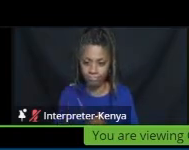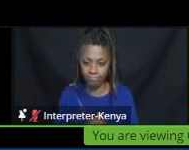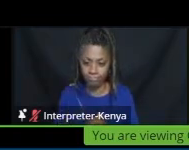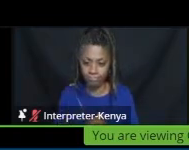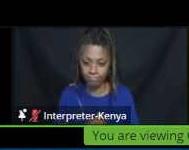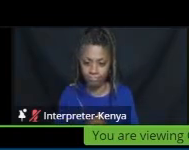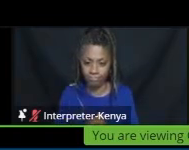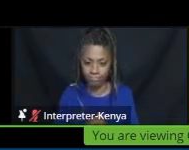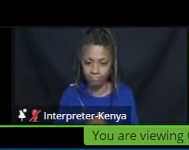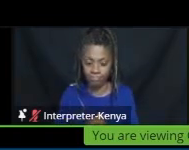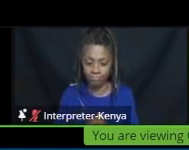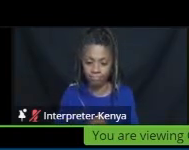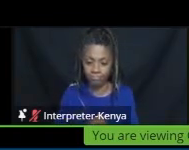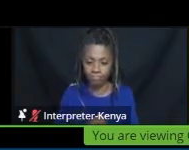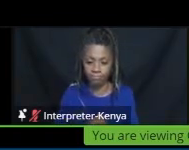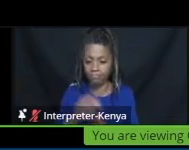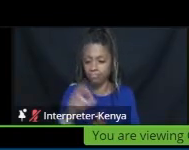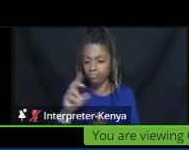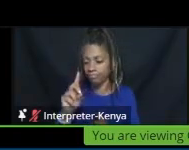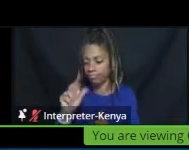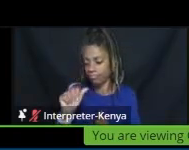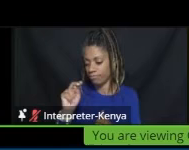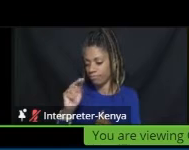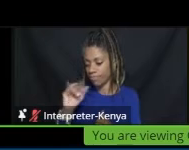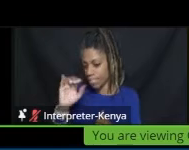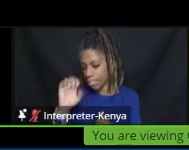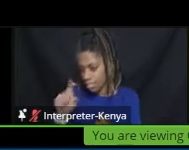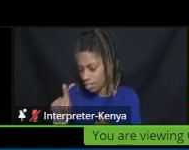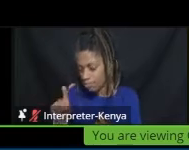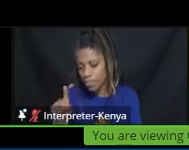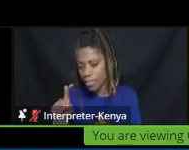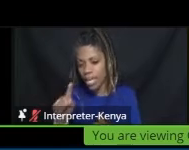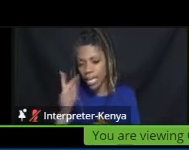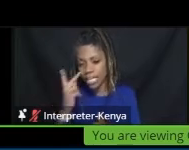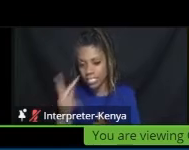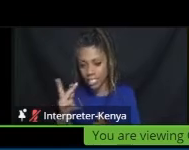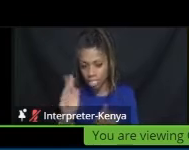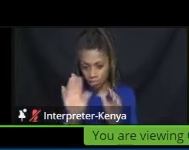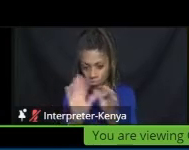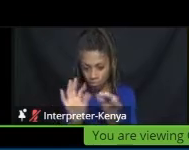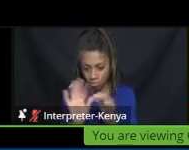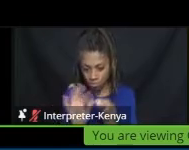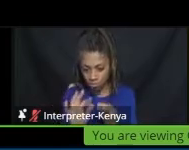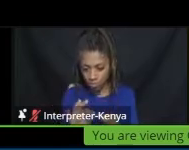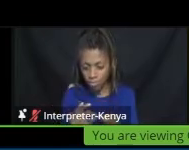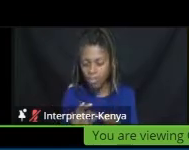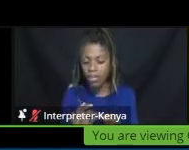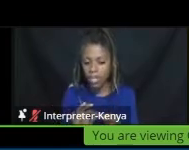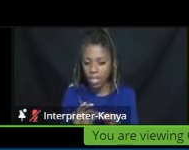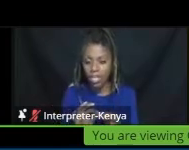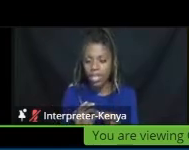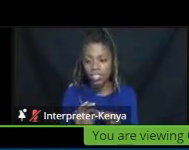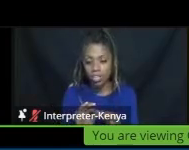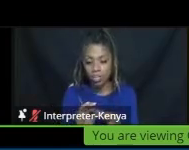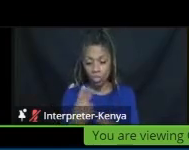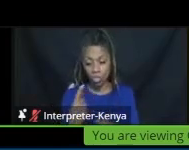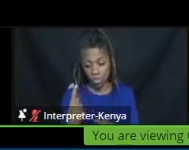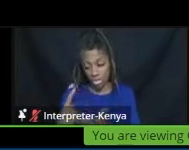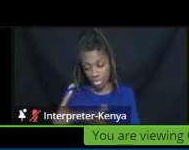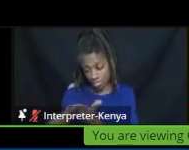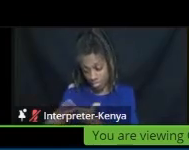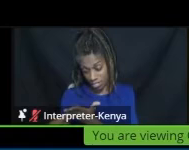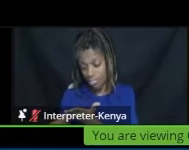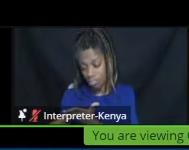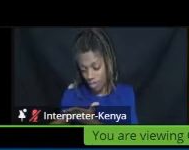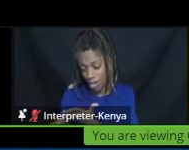So Donnie, I'm looking at all of this, and based on what we discussed and what we know we're going to be doing, how do